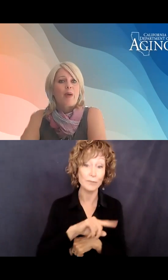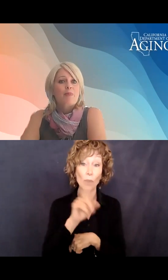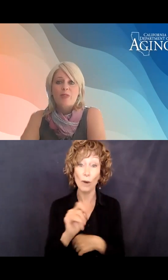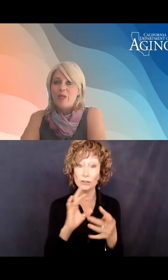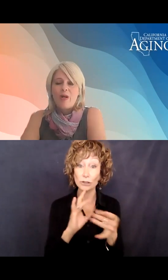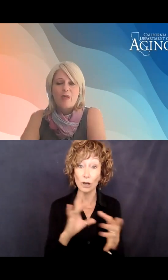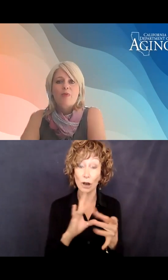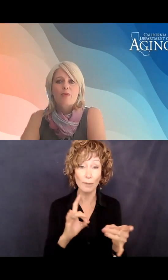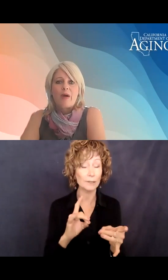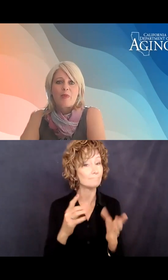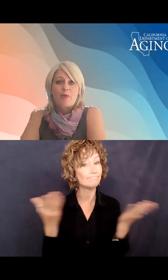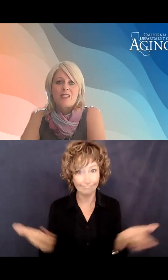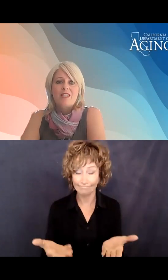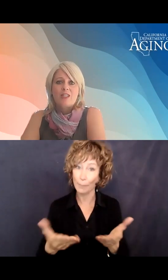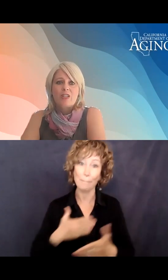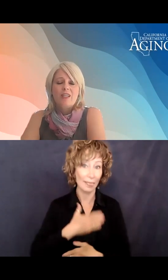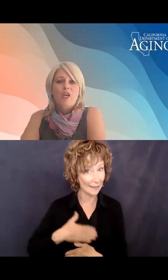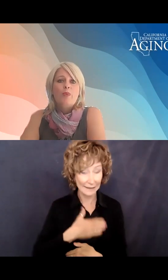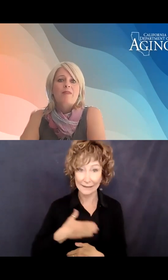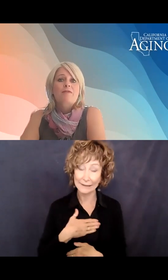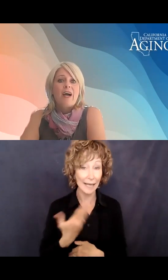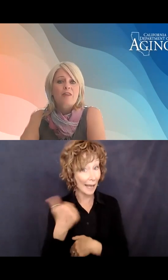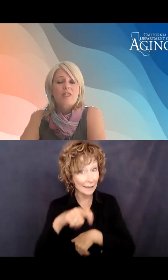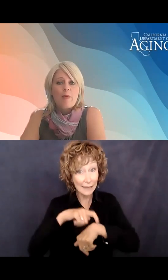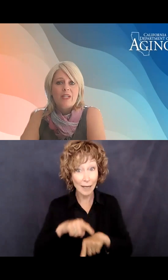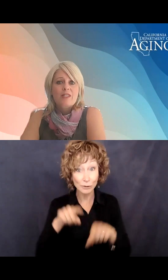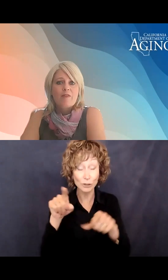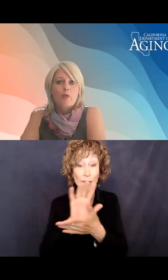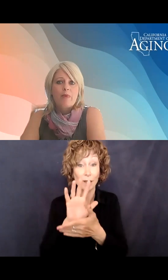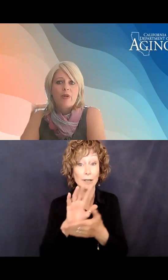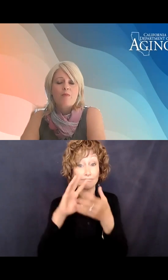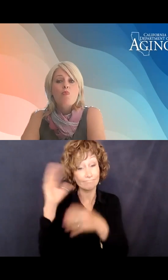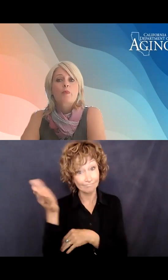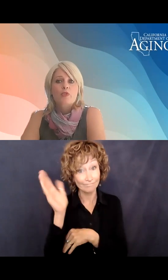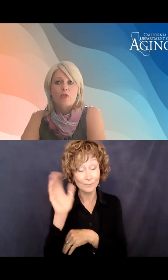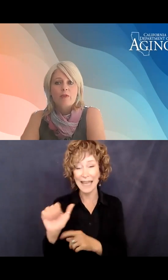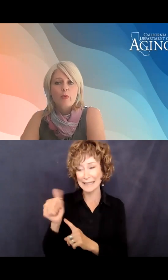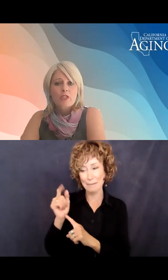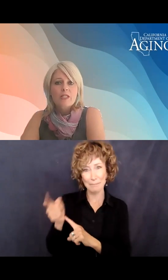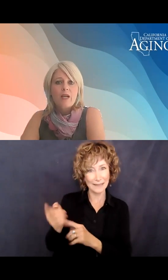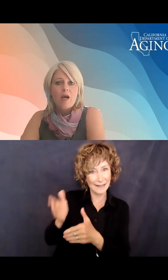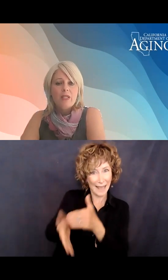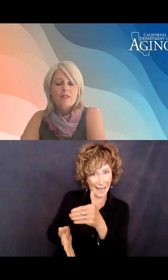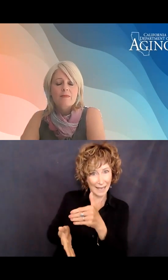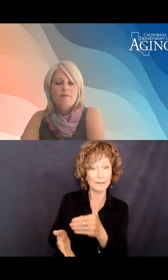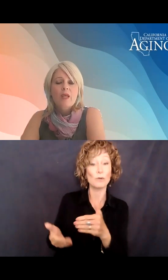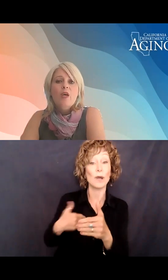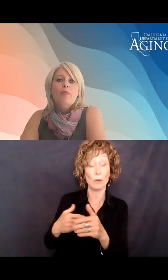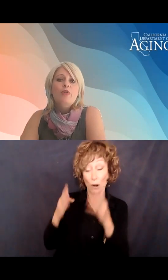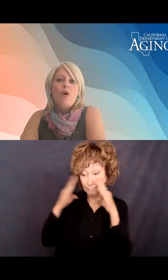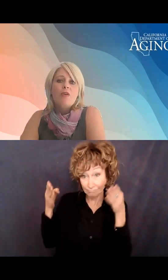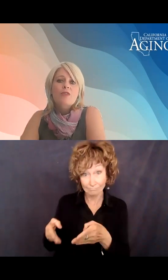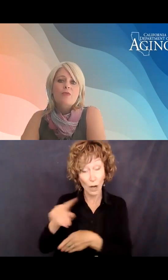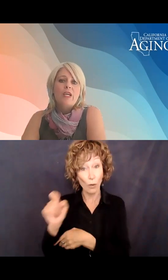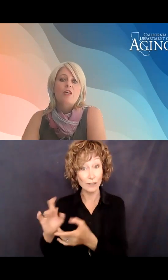comments are absolutely welcome throughout the presentation. We have the final 10 minutes of the webinar reserved for questions and comments,